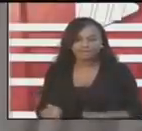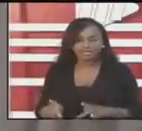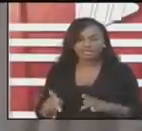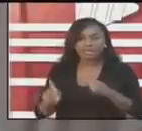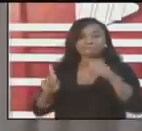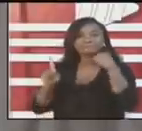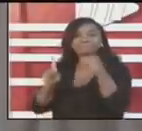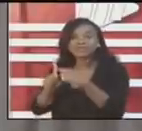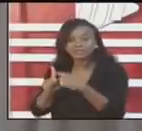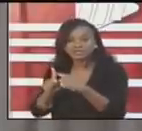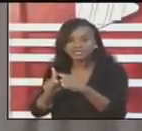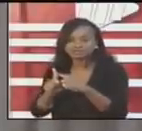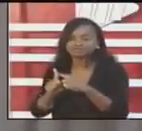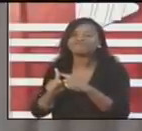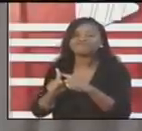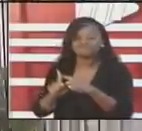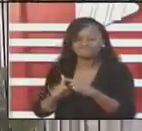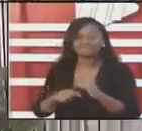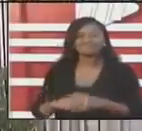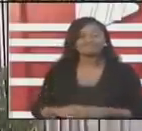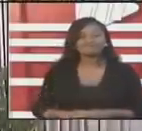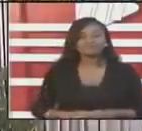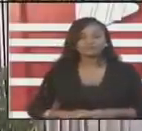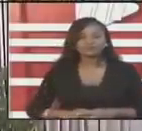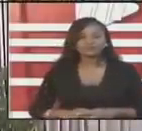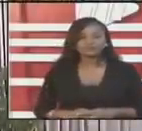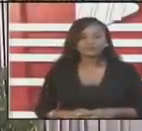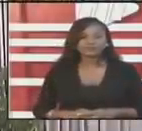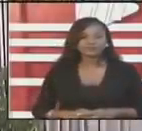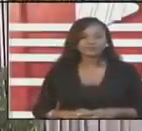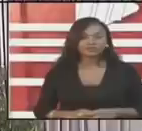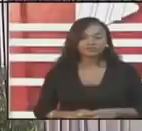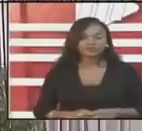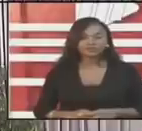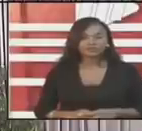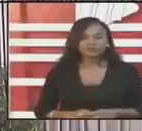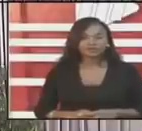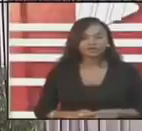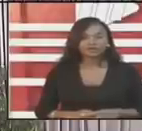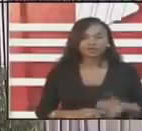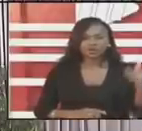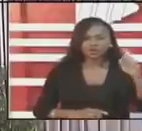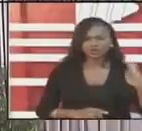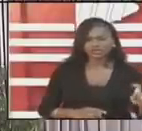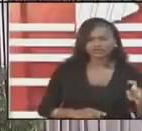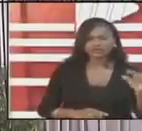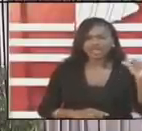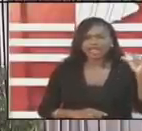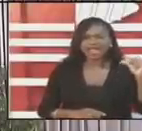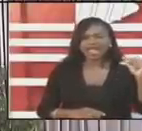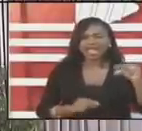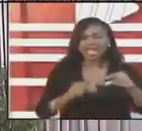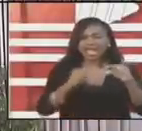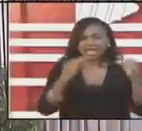same thing applies to them as well. Okay, thank you. Guardian Media Limited.